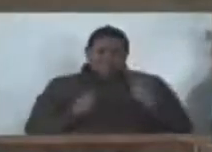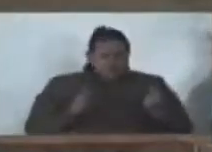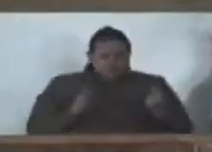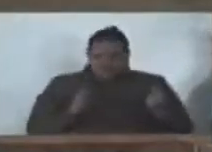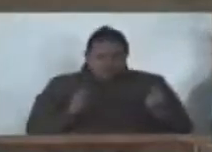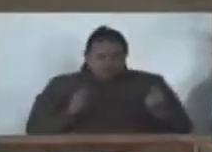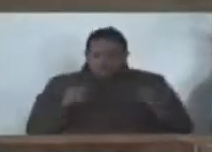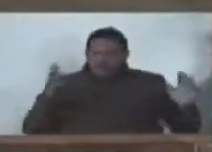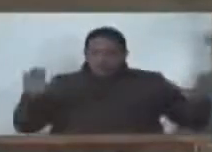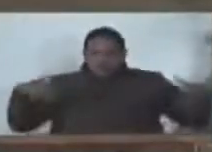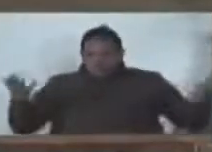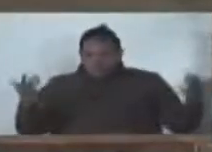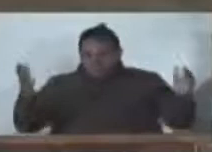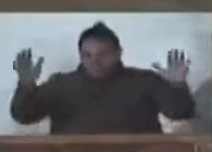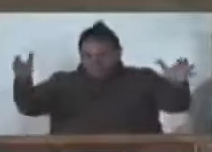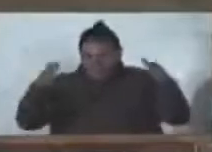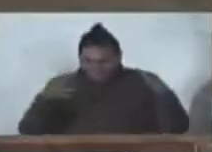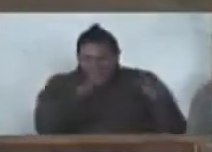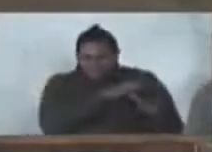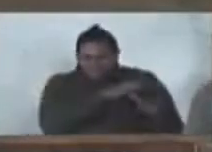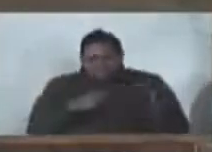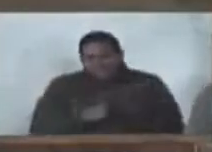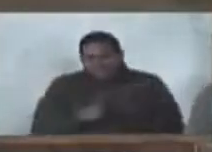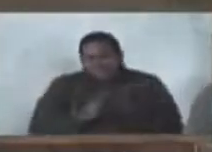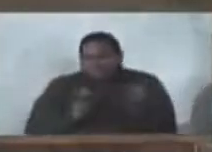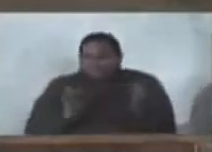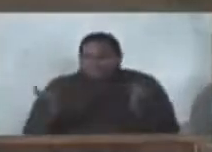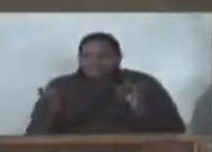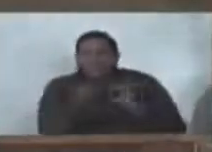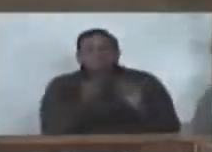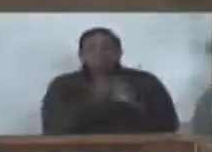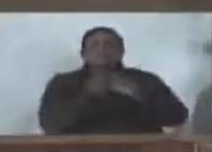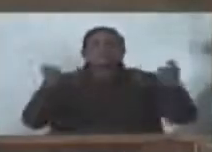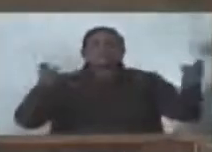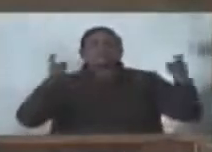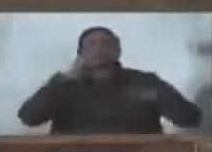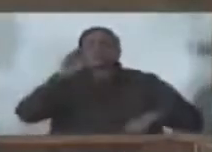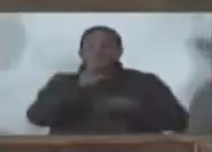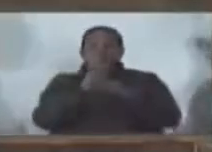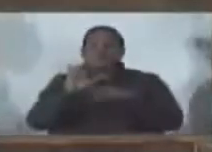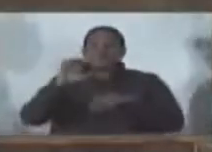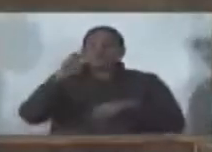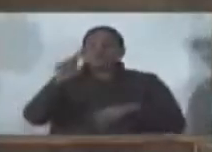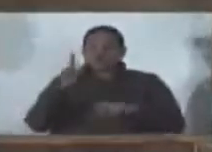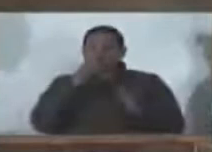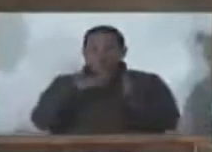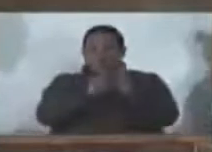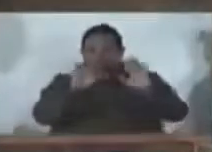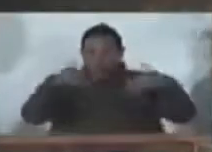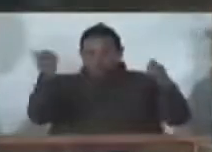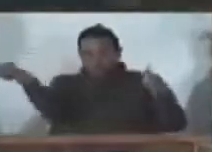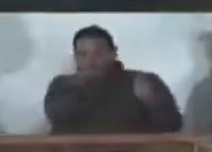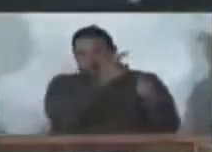Select Committee under the chairmanship of Minister Chuck to review laws relating to violence